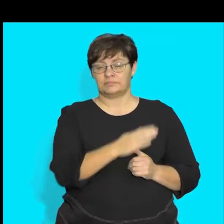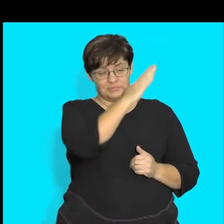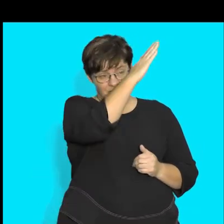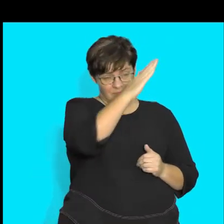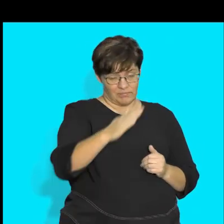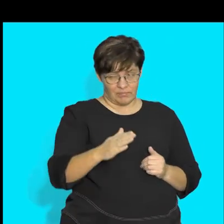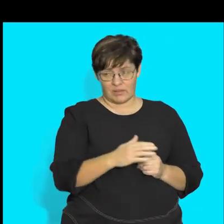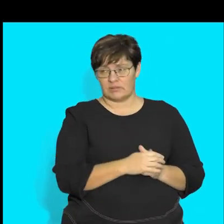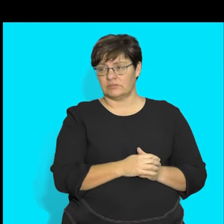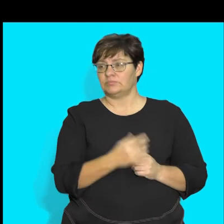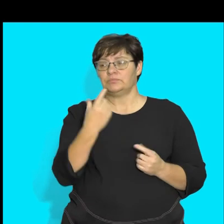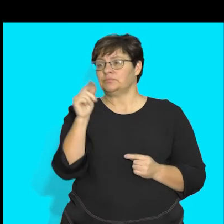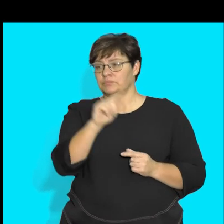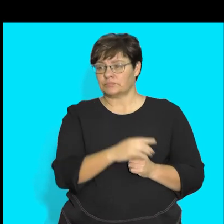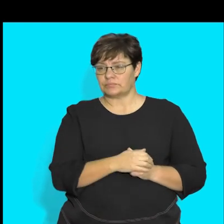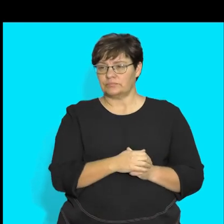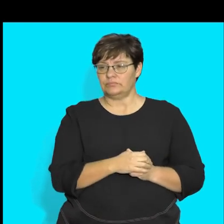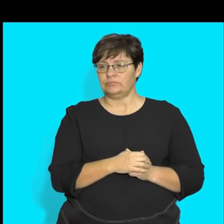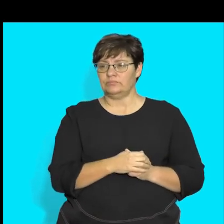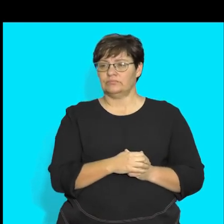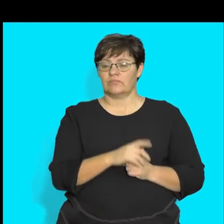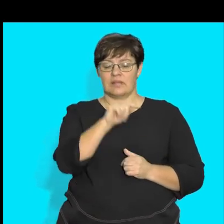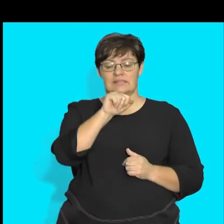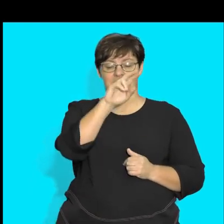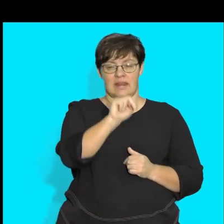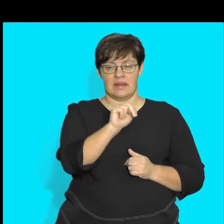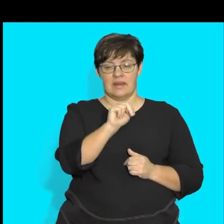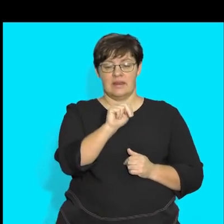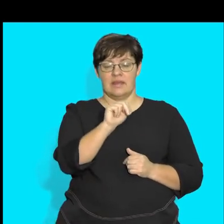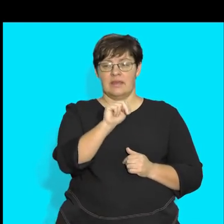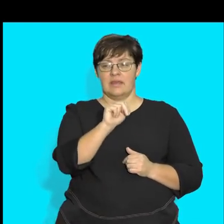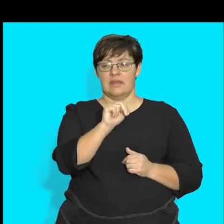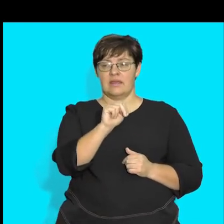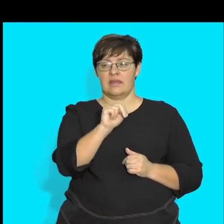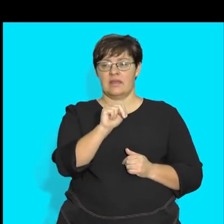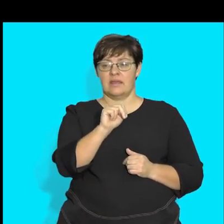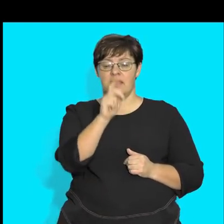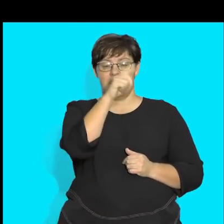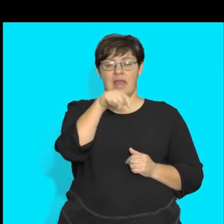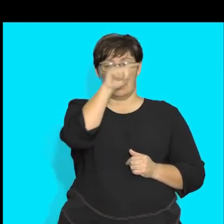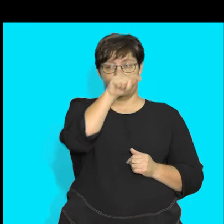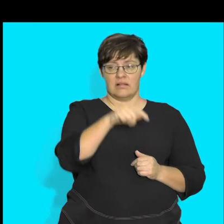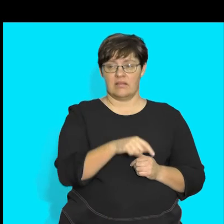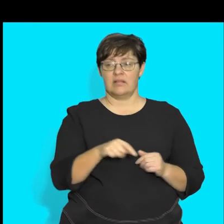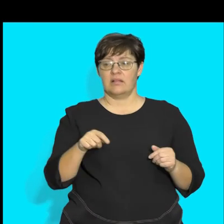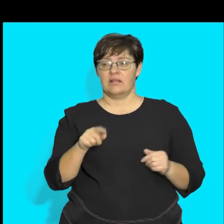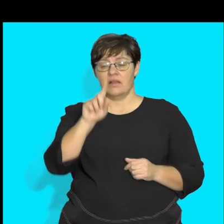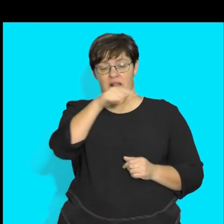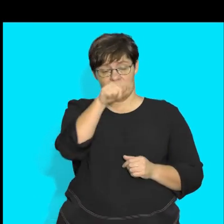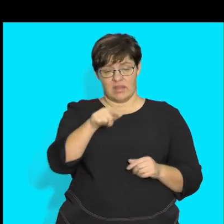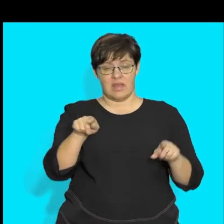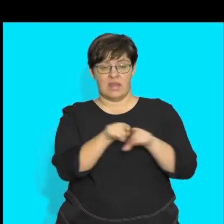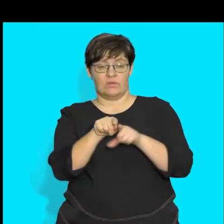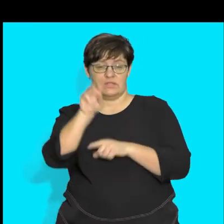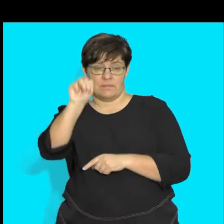Whenever I'm working out the angle of inclination, what am I going to do? I'm going to use this formula, tan alpha, tan of the angle is equal to